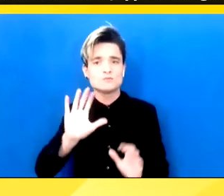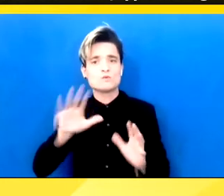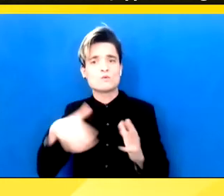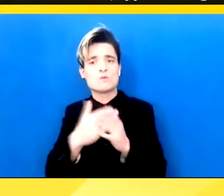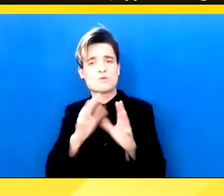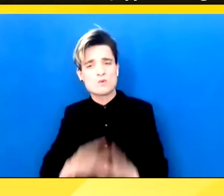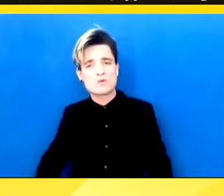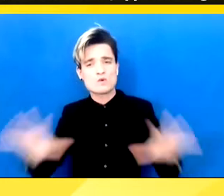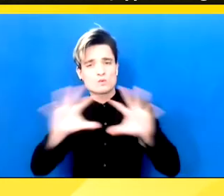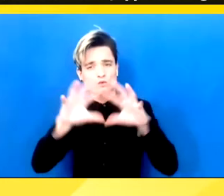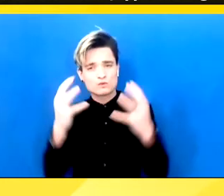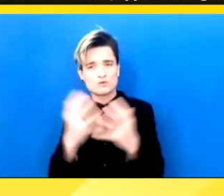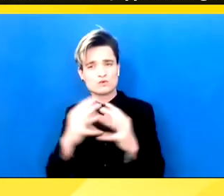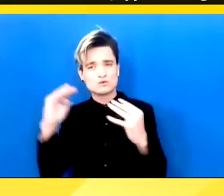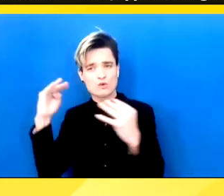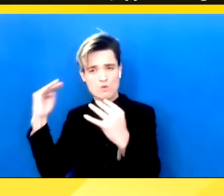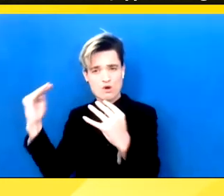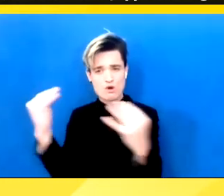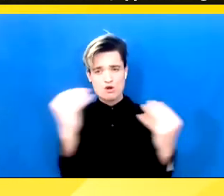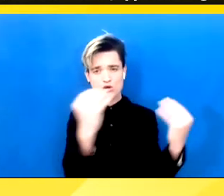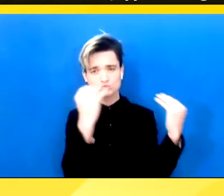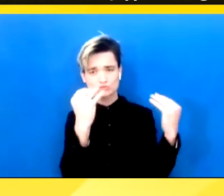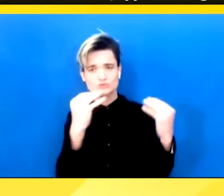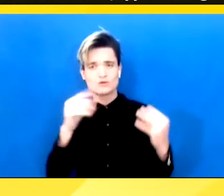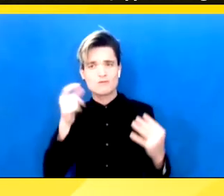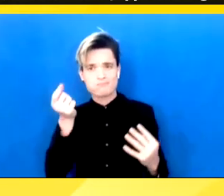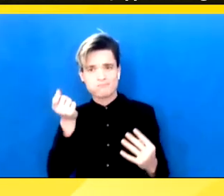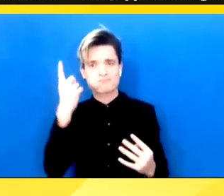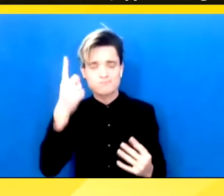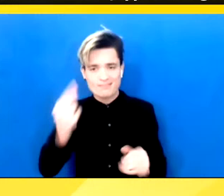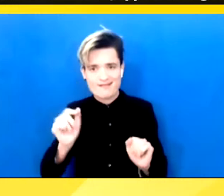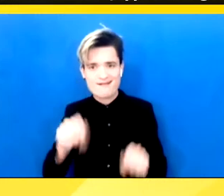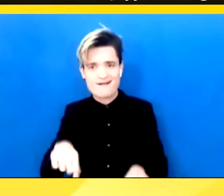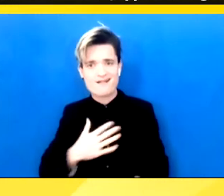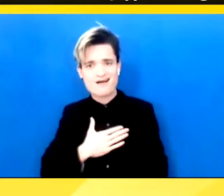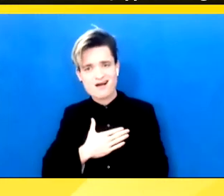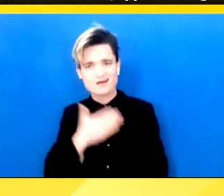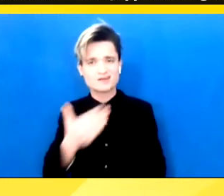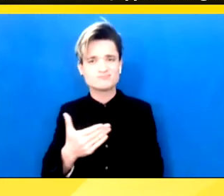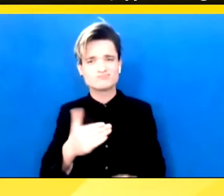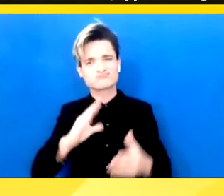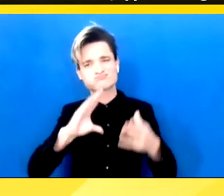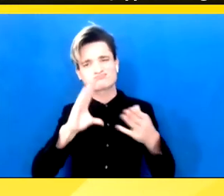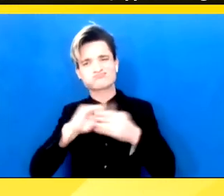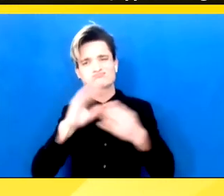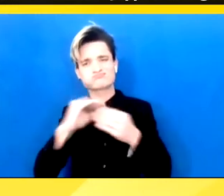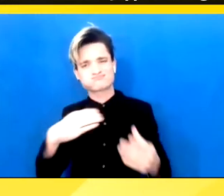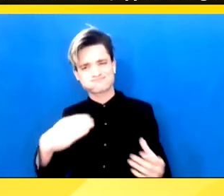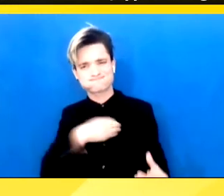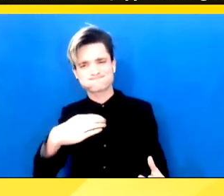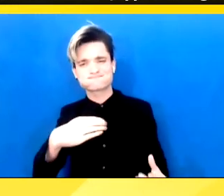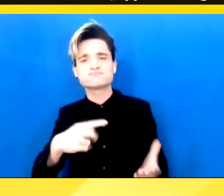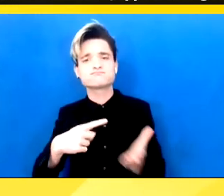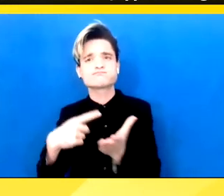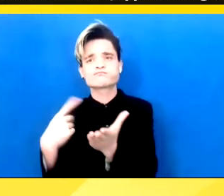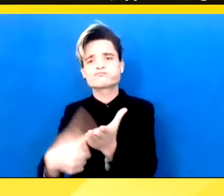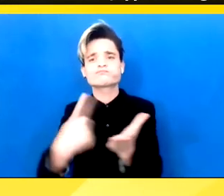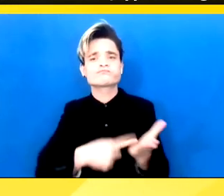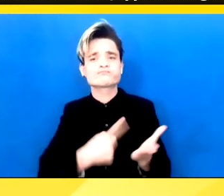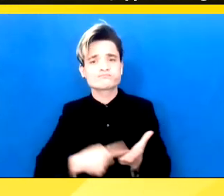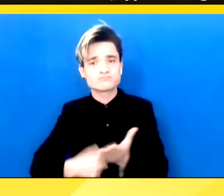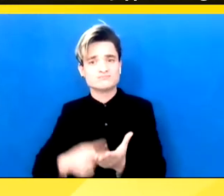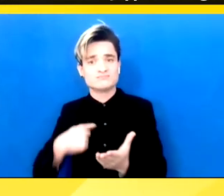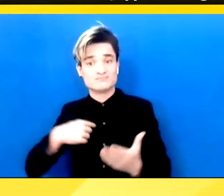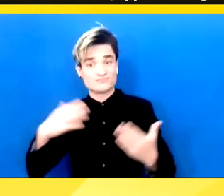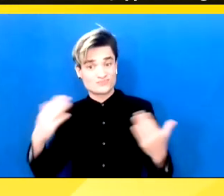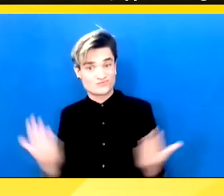also speaking out. They also want a seat at the table. We at RWDSU have a saying that we don't want a